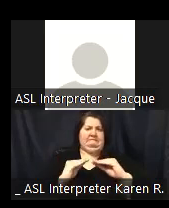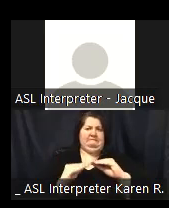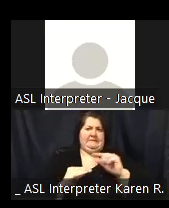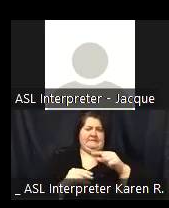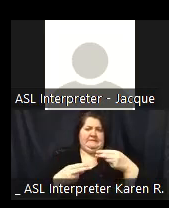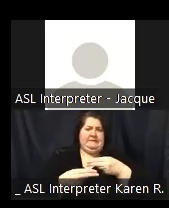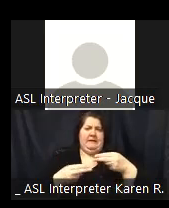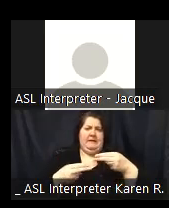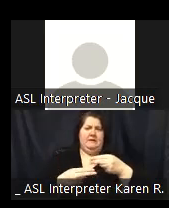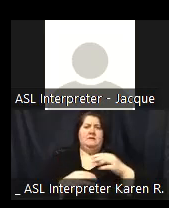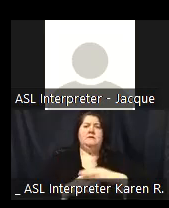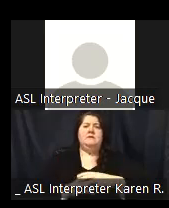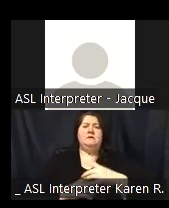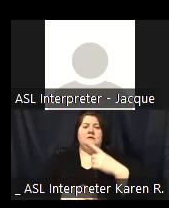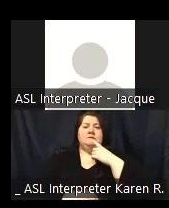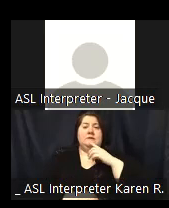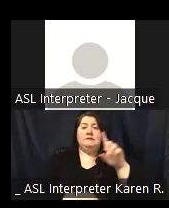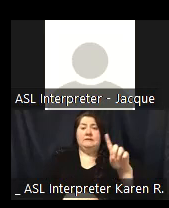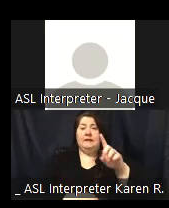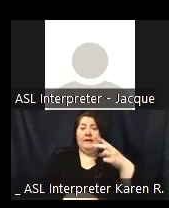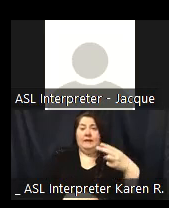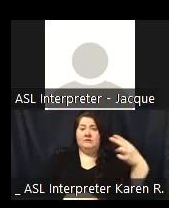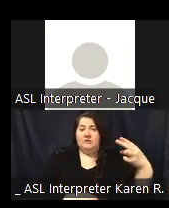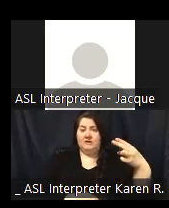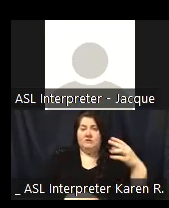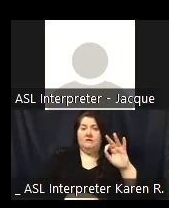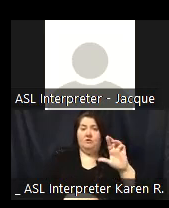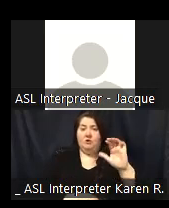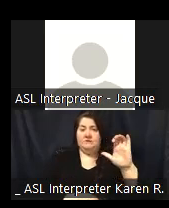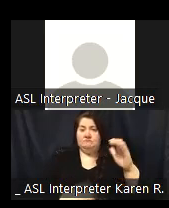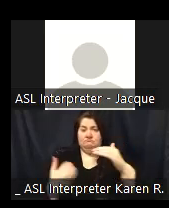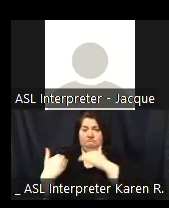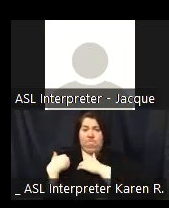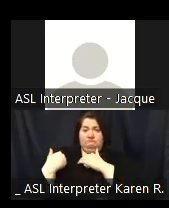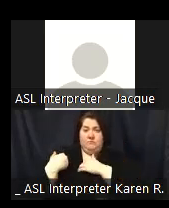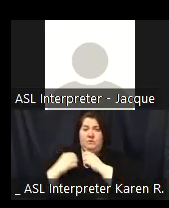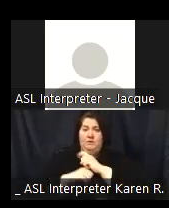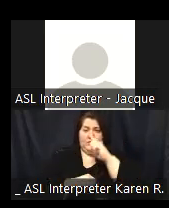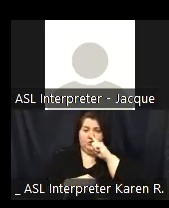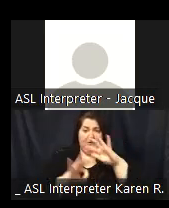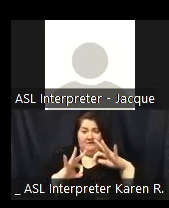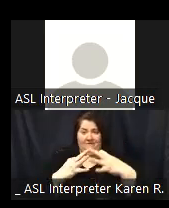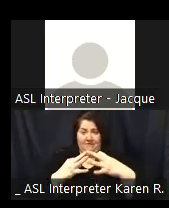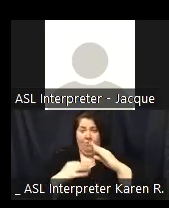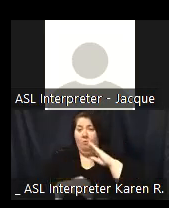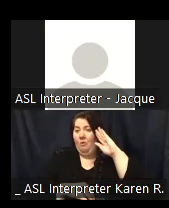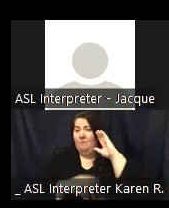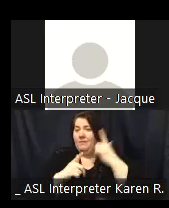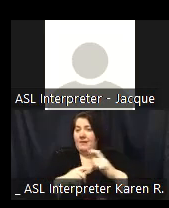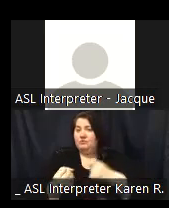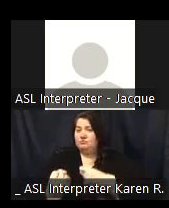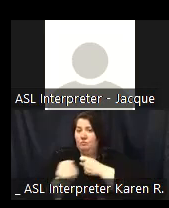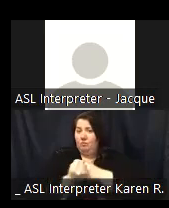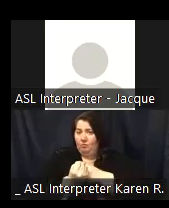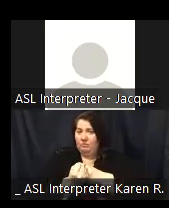because it says DHH FRCs are responsible for ensuring the family's home language is supported